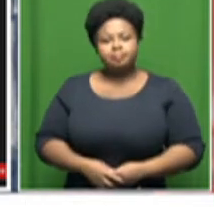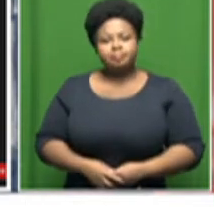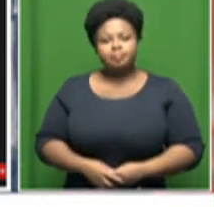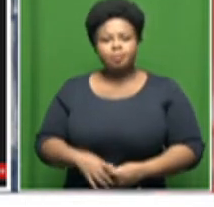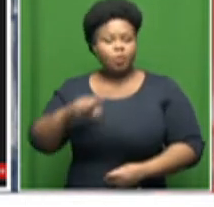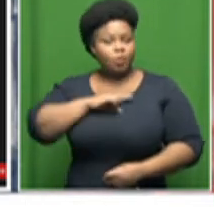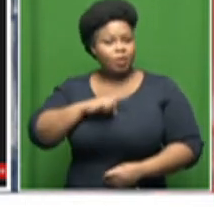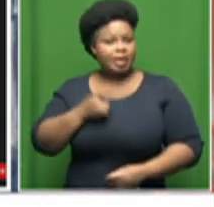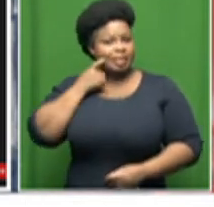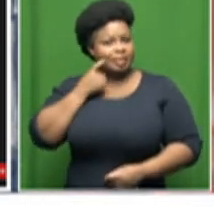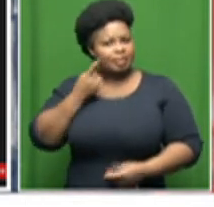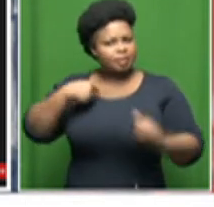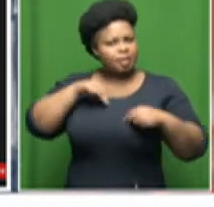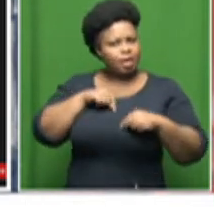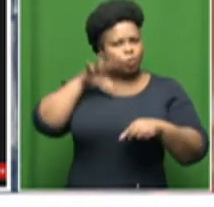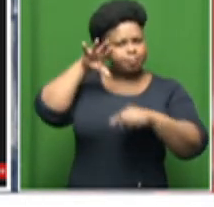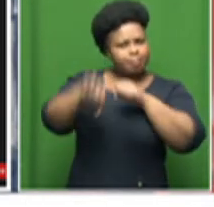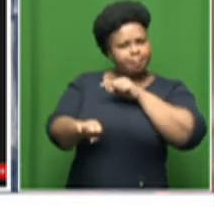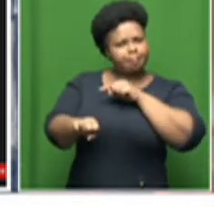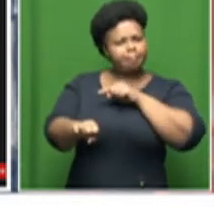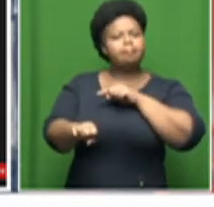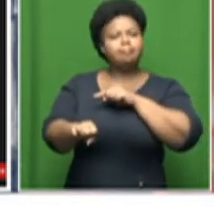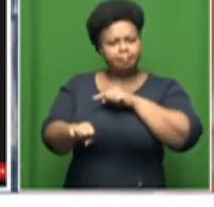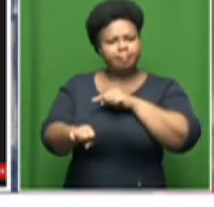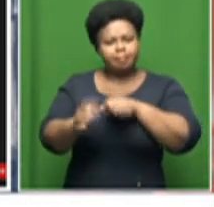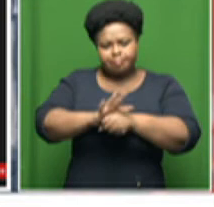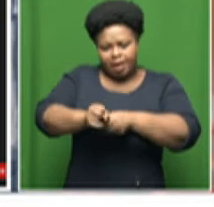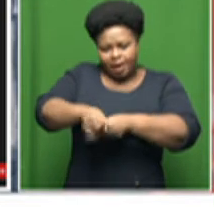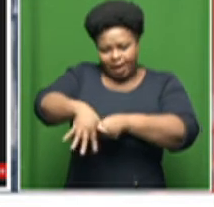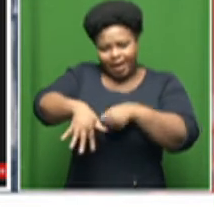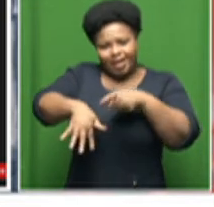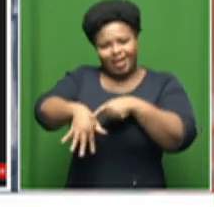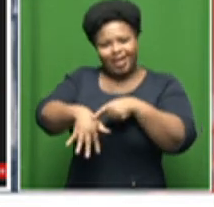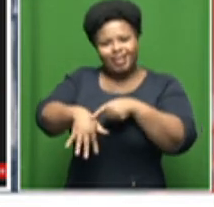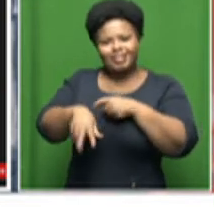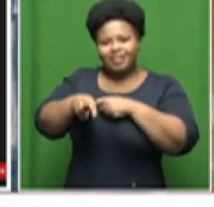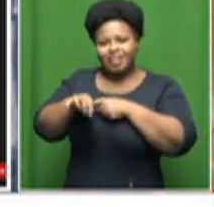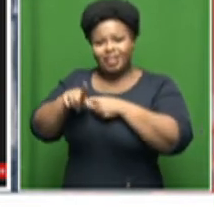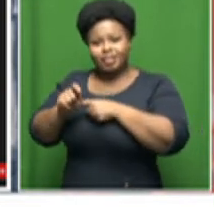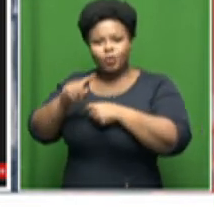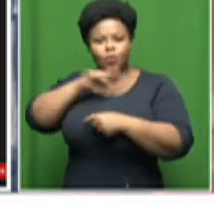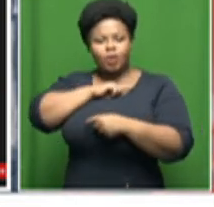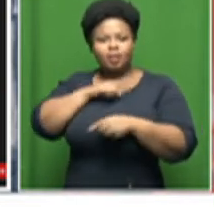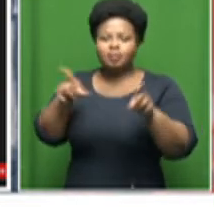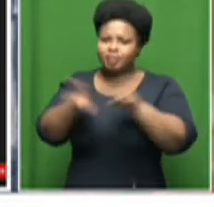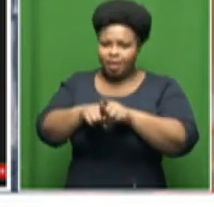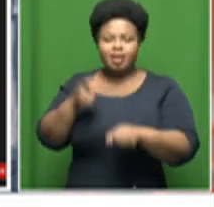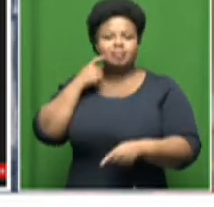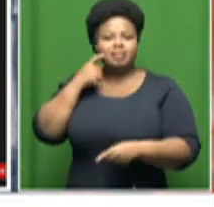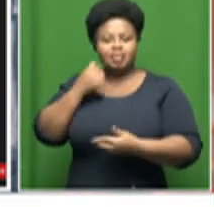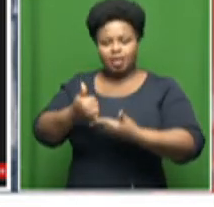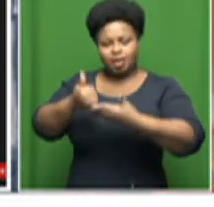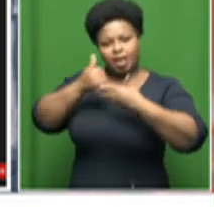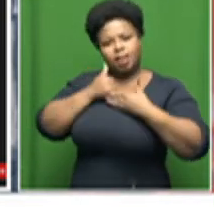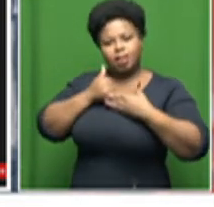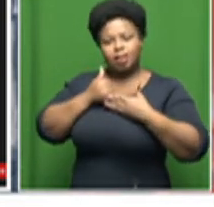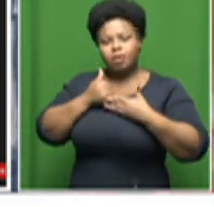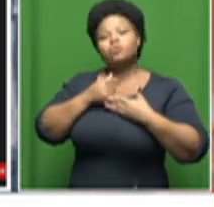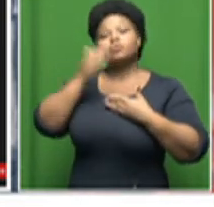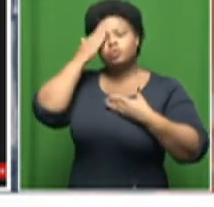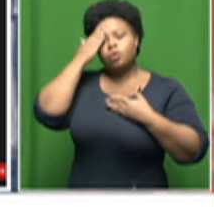which enabled us to pick up the variant, which is also important in guiding us where we go from